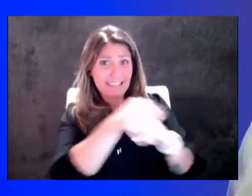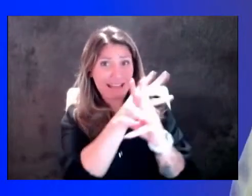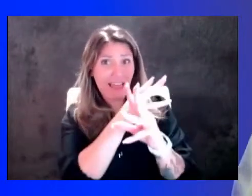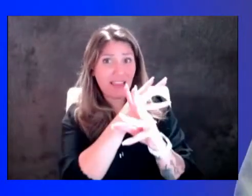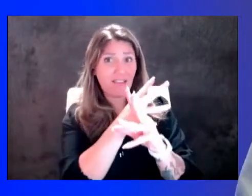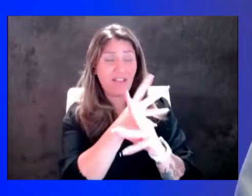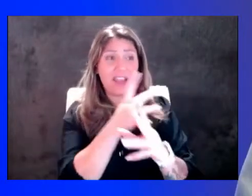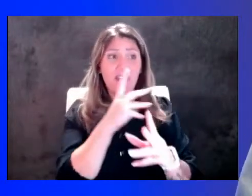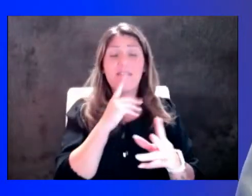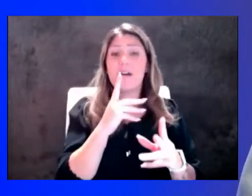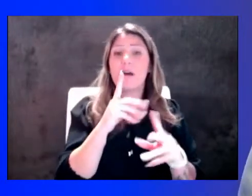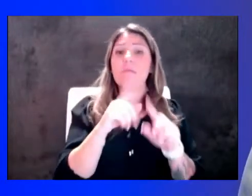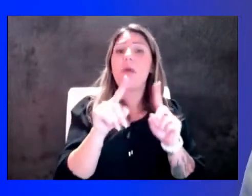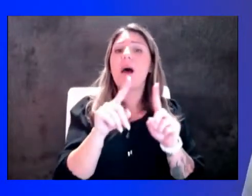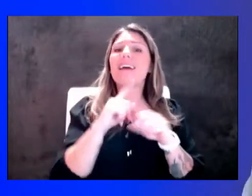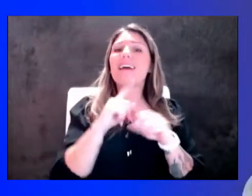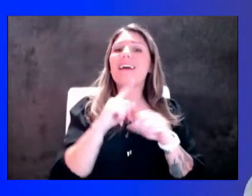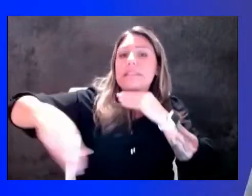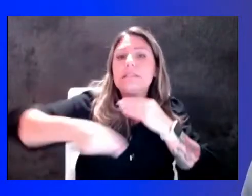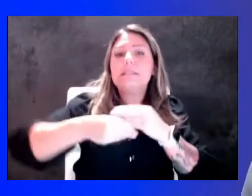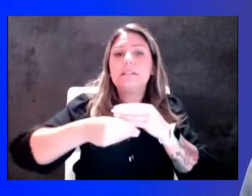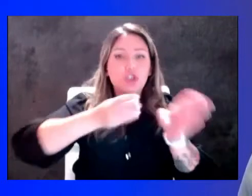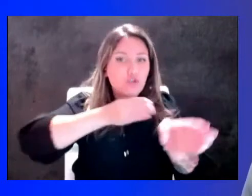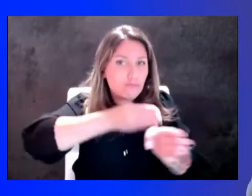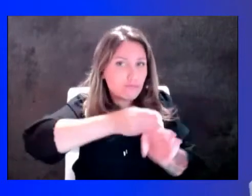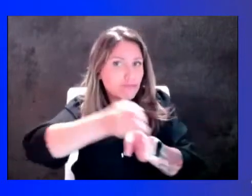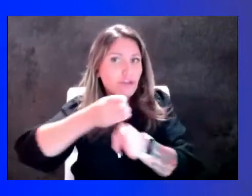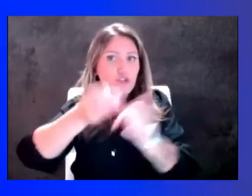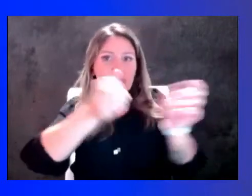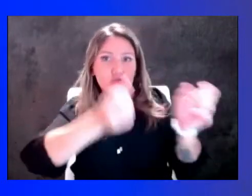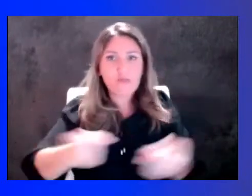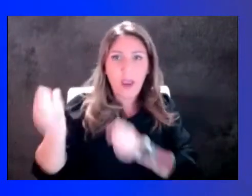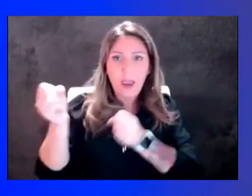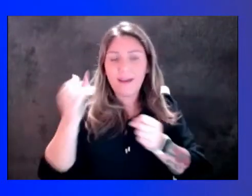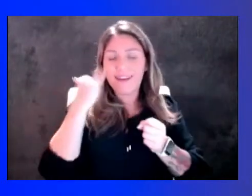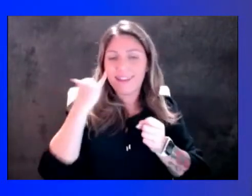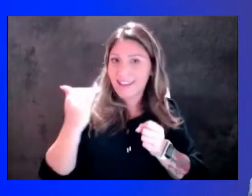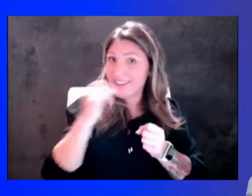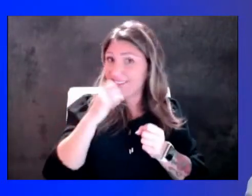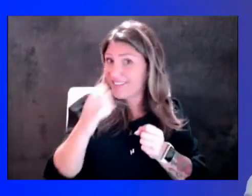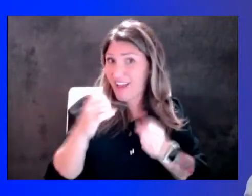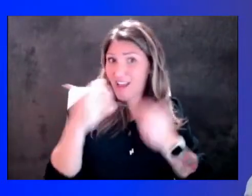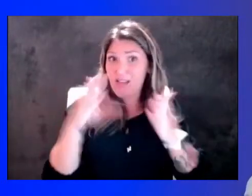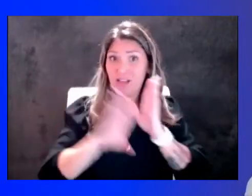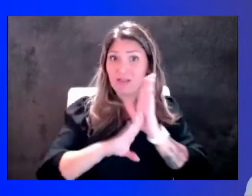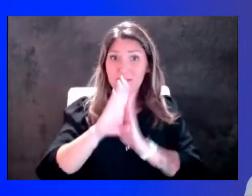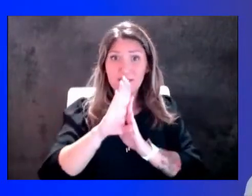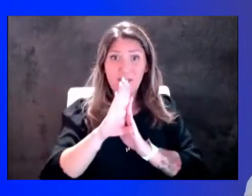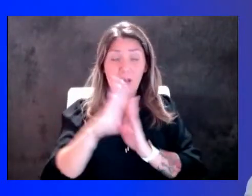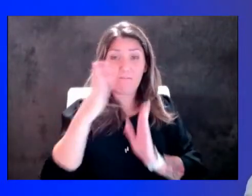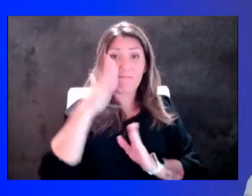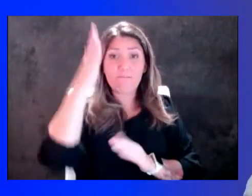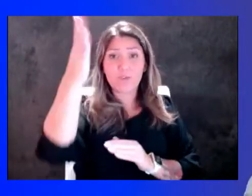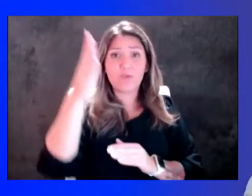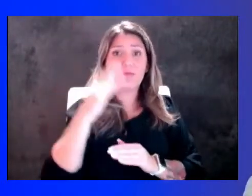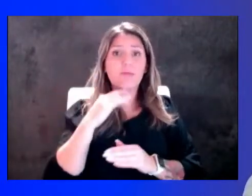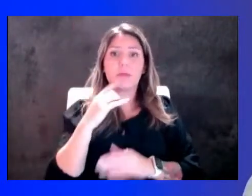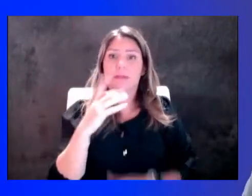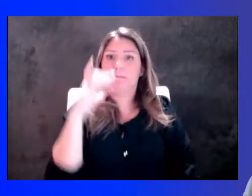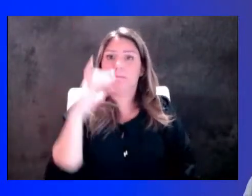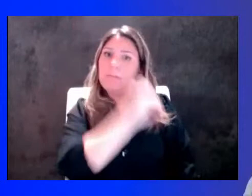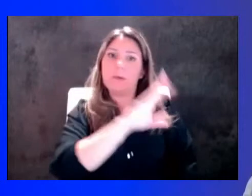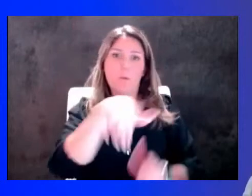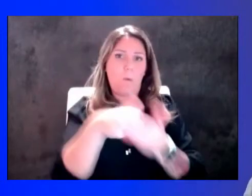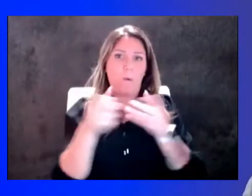it's an adjunct to healthcare. And I think if we don't allow this to continue to develop over time, we miss out on a tremendous opportunity to improve